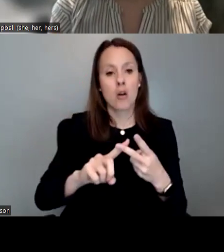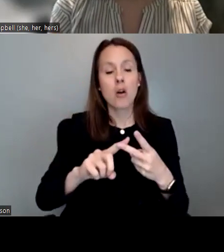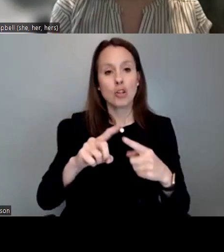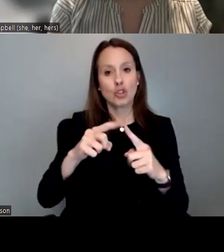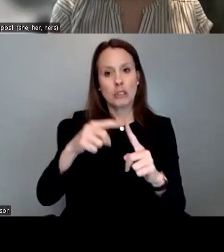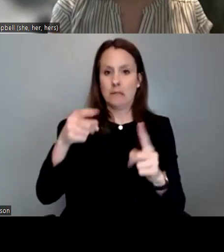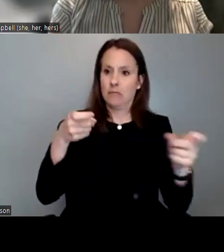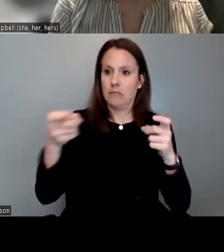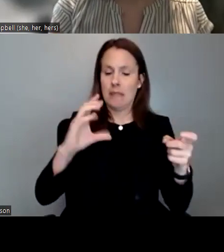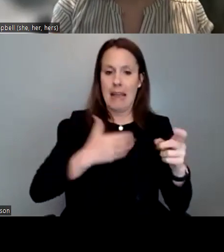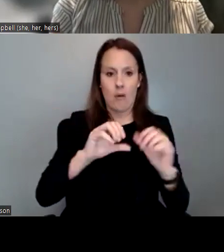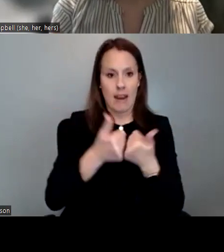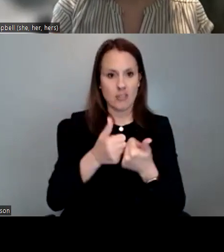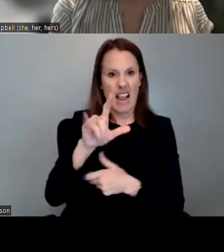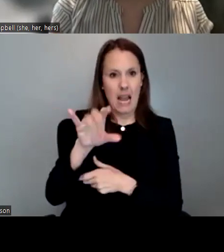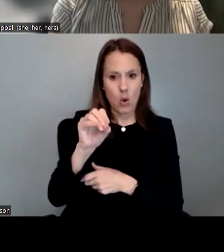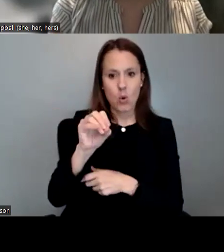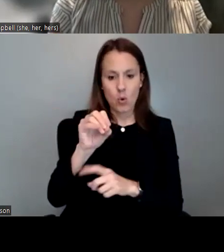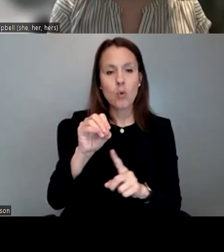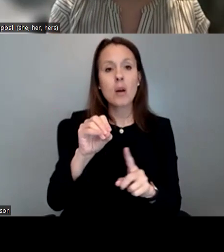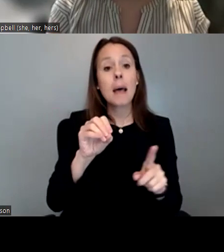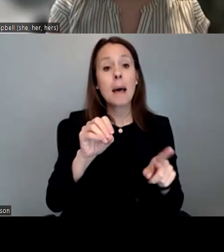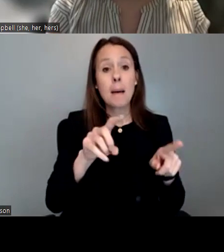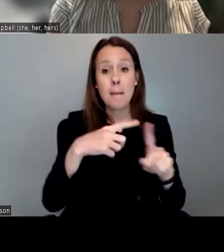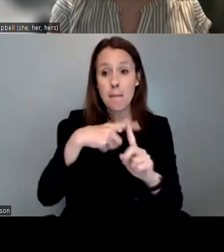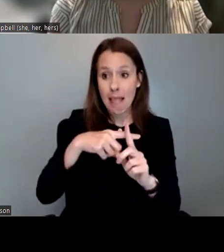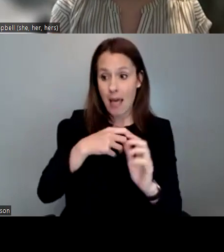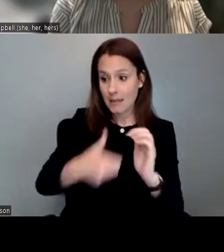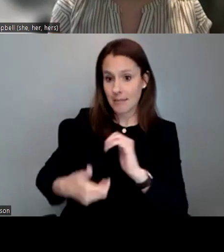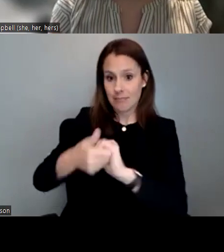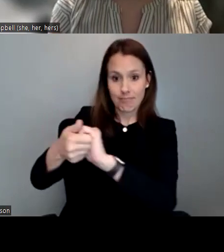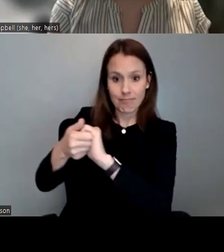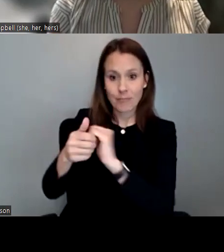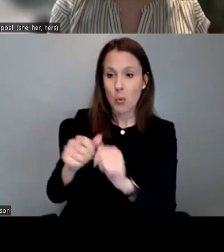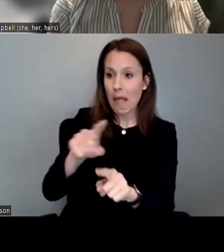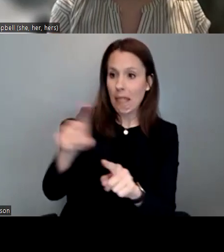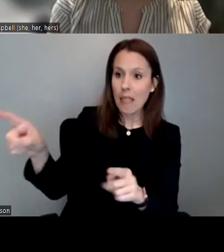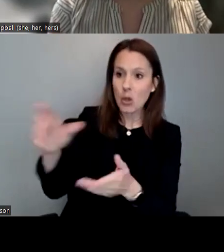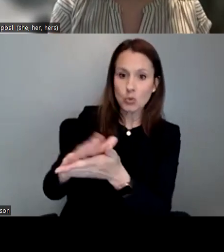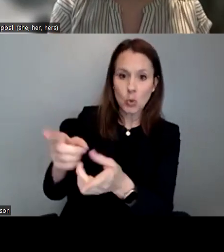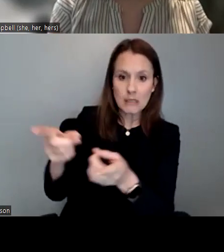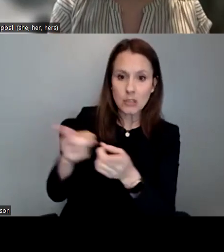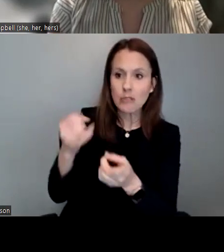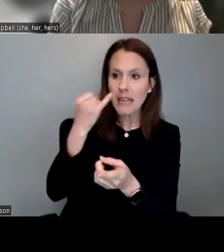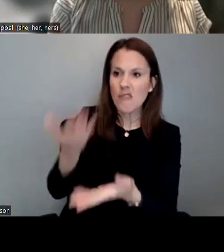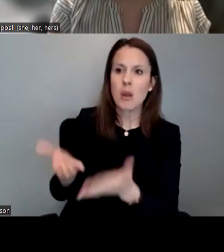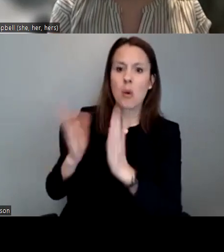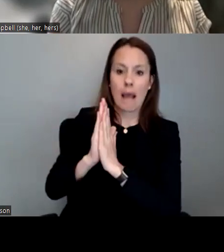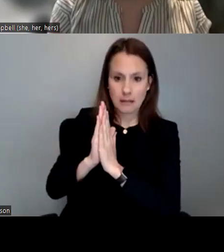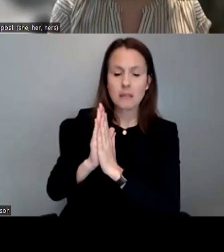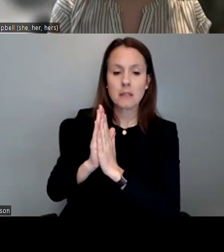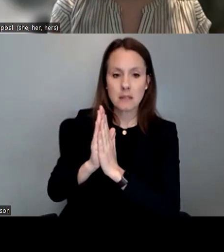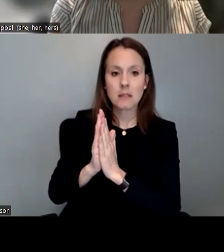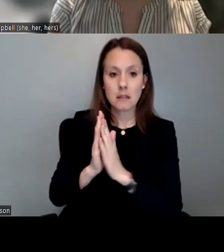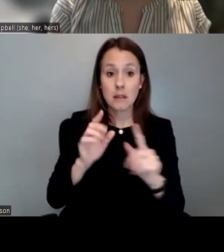Outreach, in collaboration with the respective requesting school districts, the